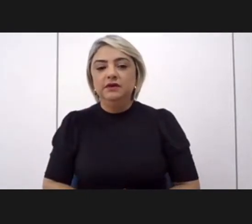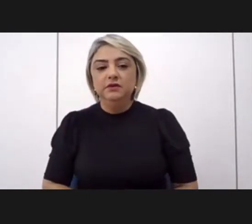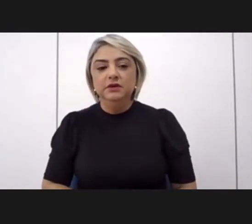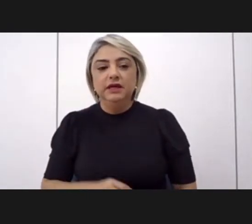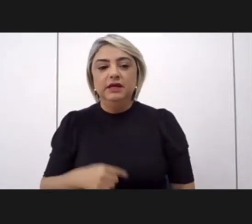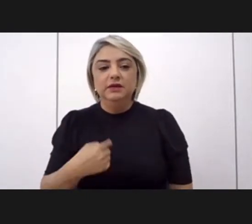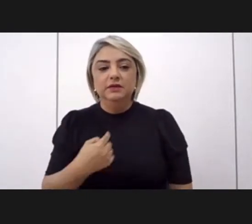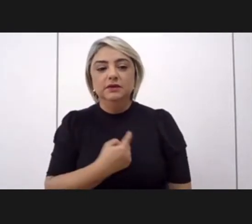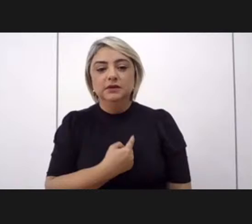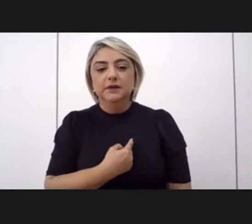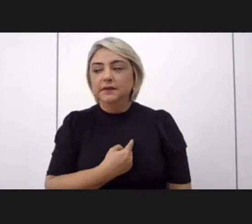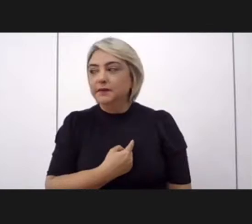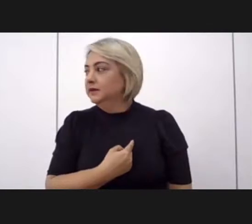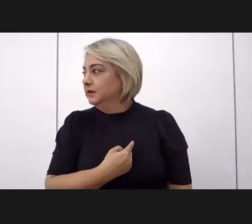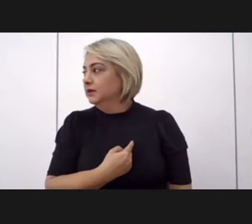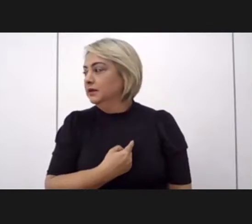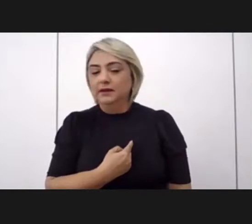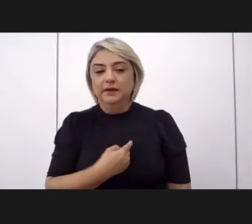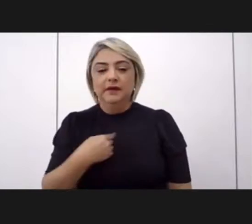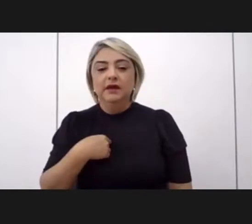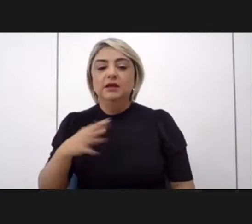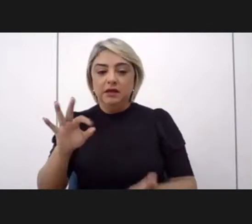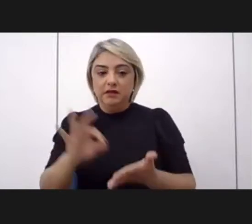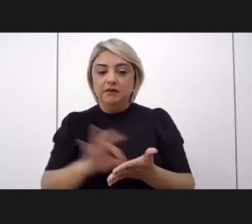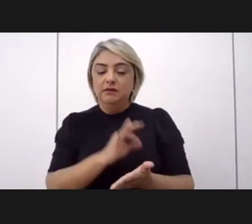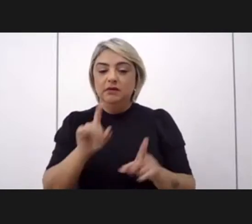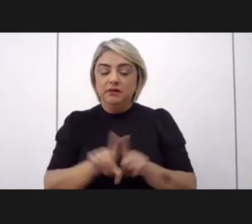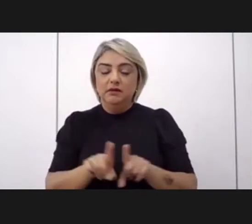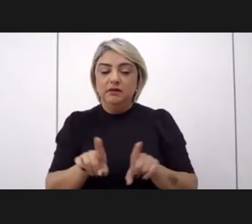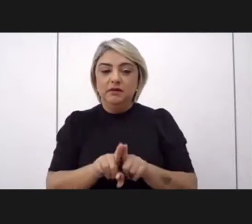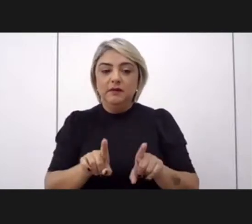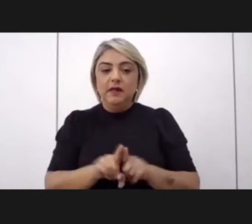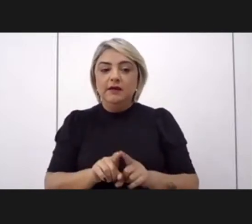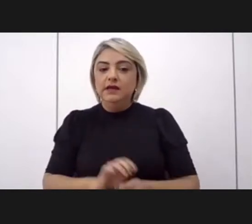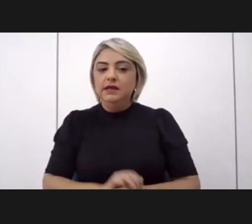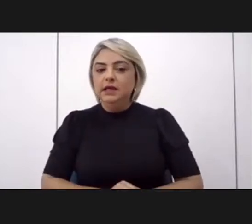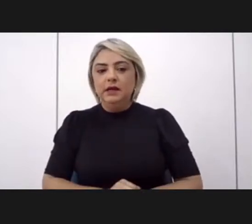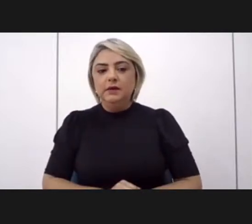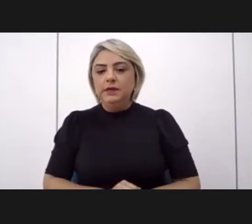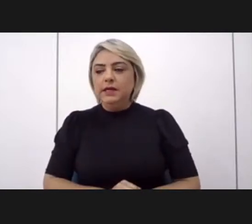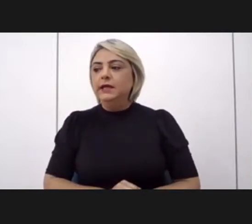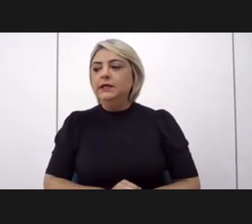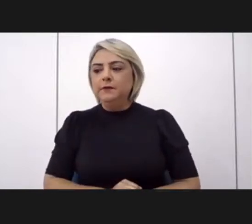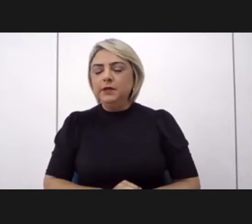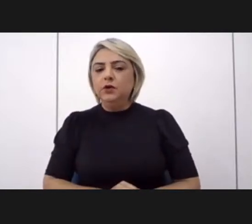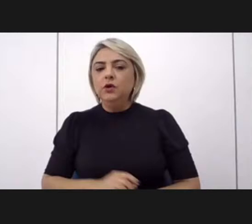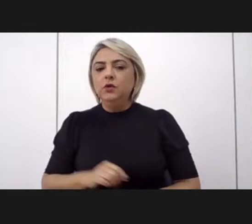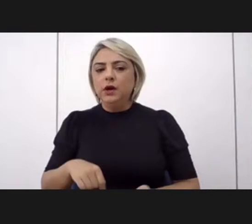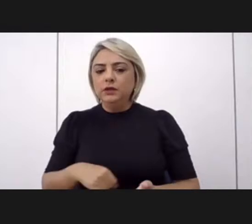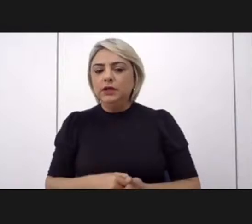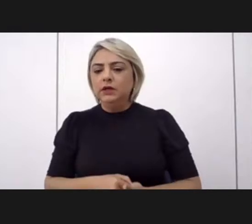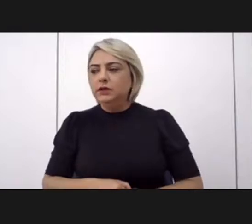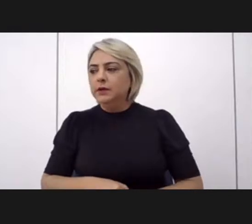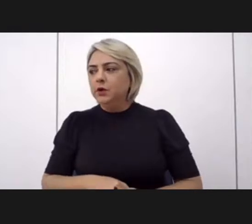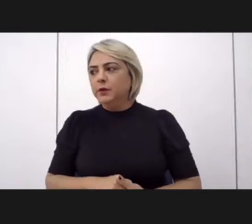affiliated to. And I'm very happy that all my students are coming here for